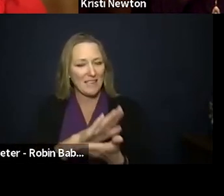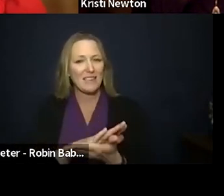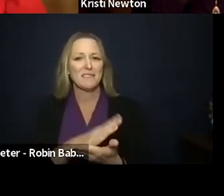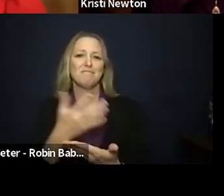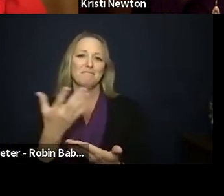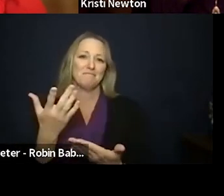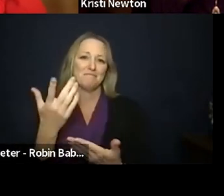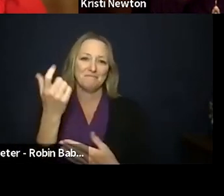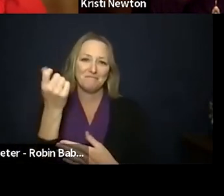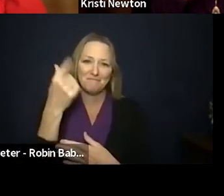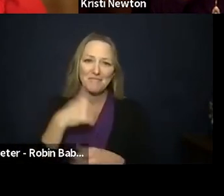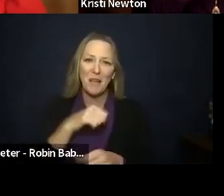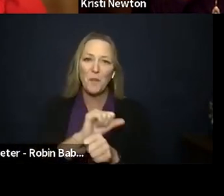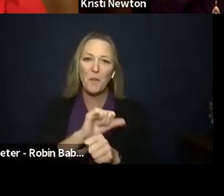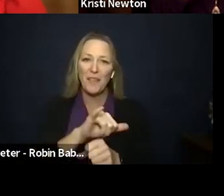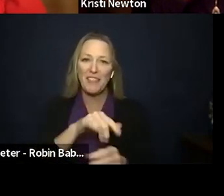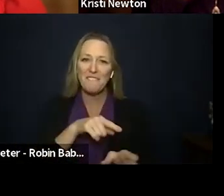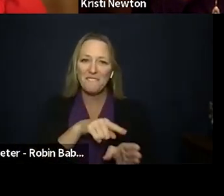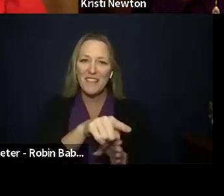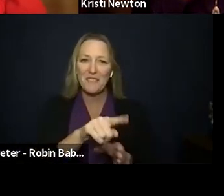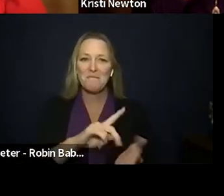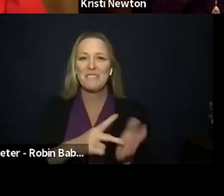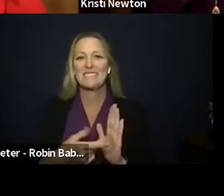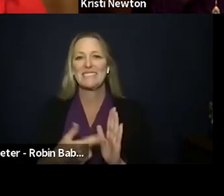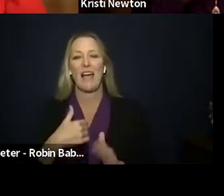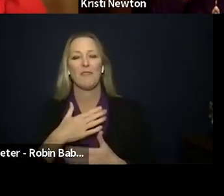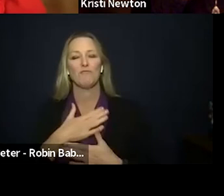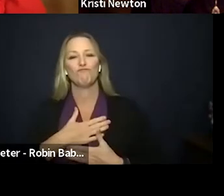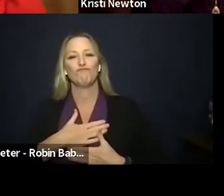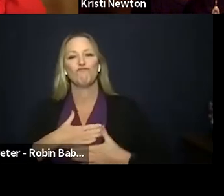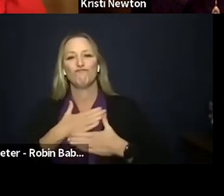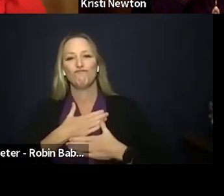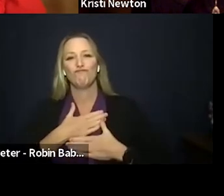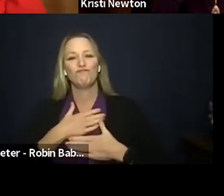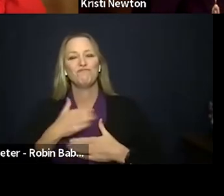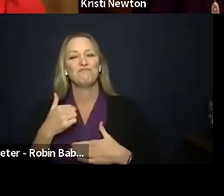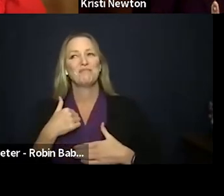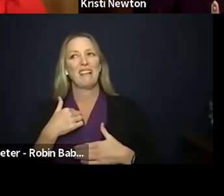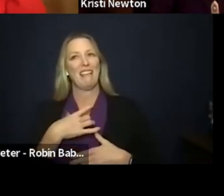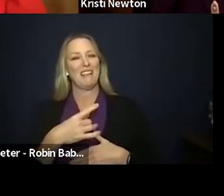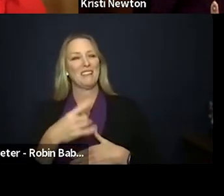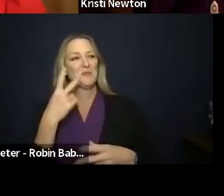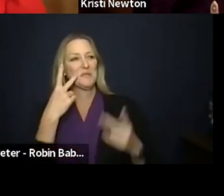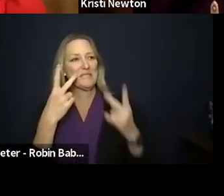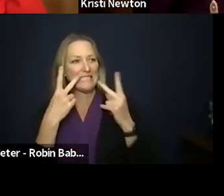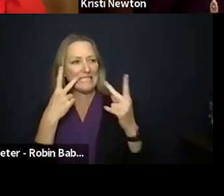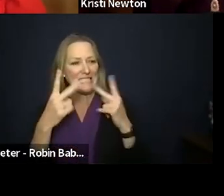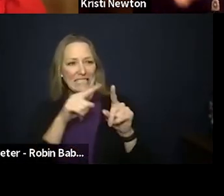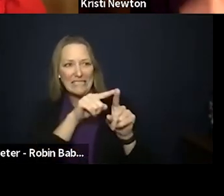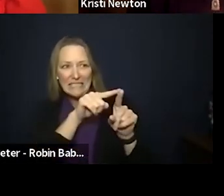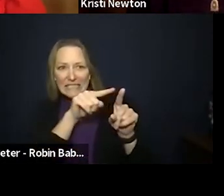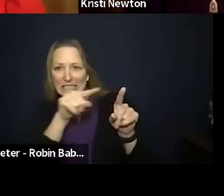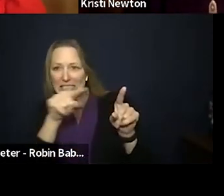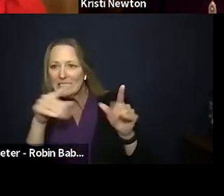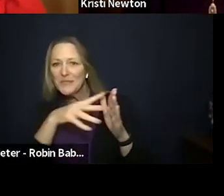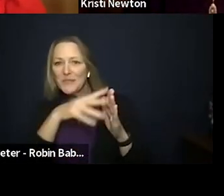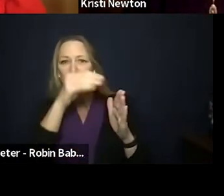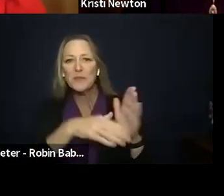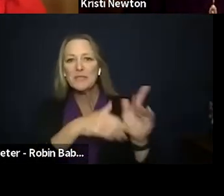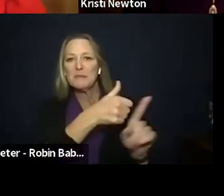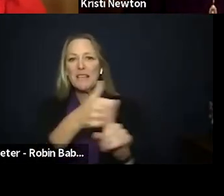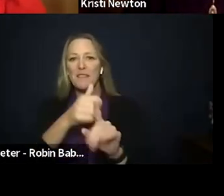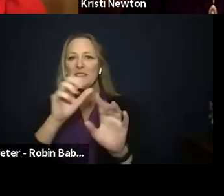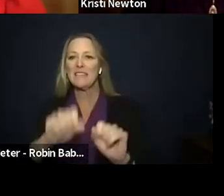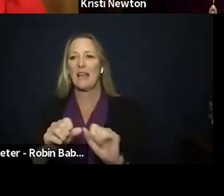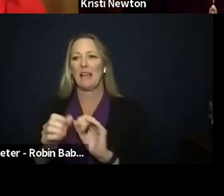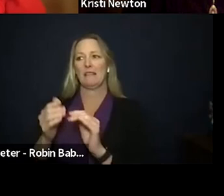that field i certainly appreciate and seeing all the students that will be able to serve their community and